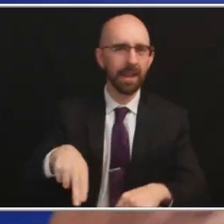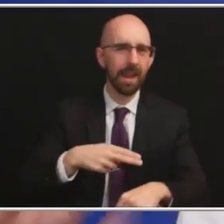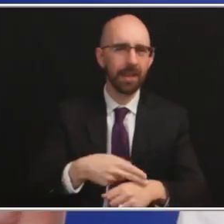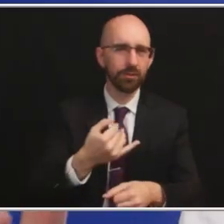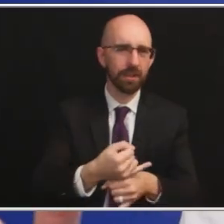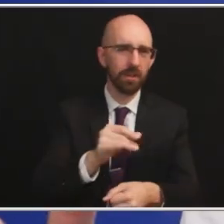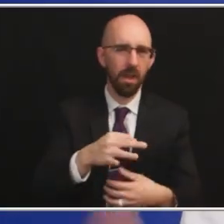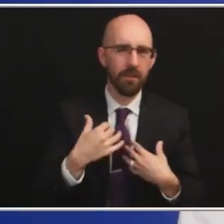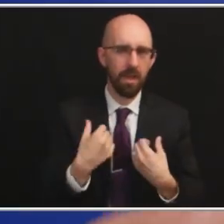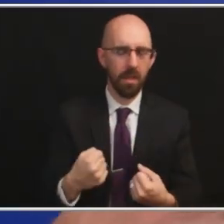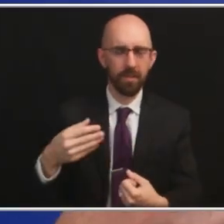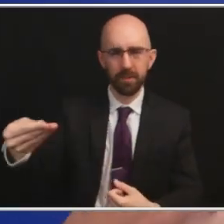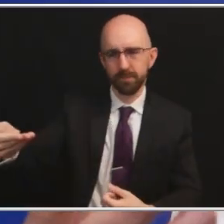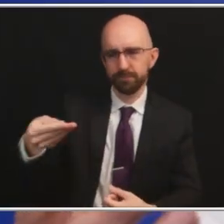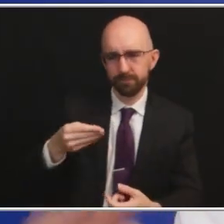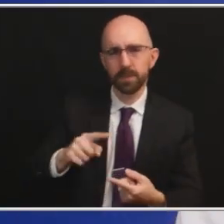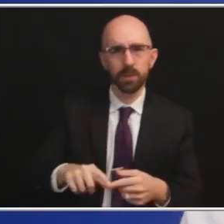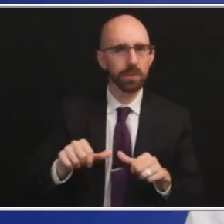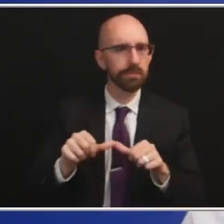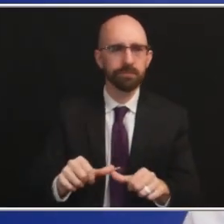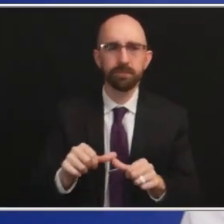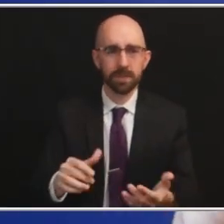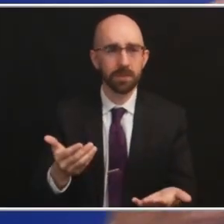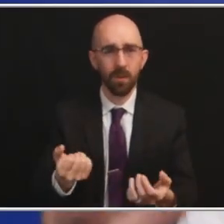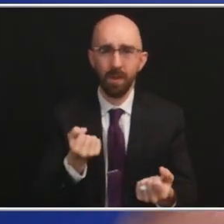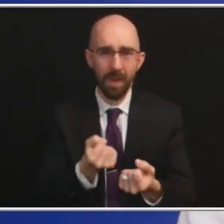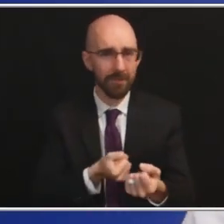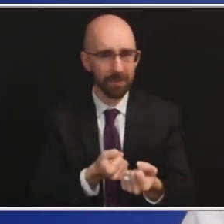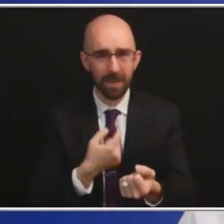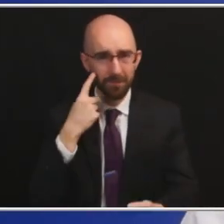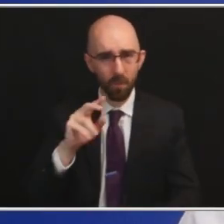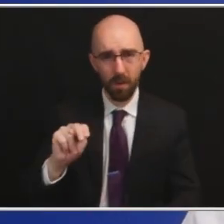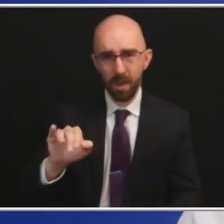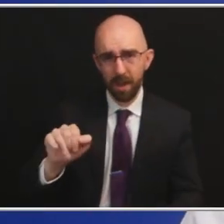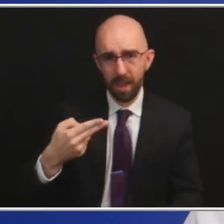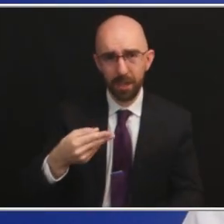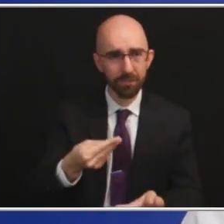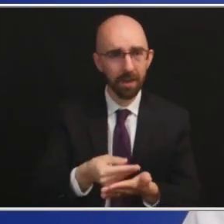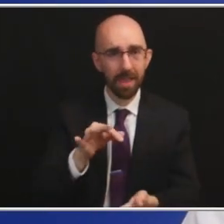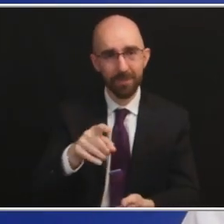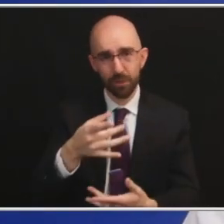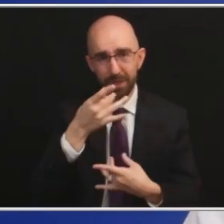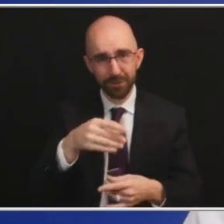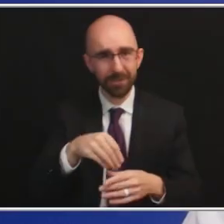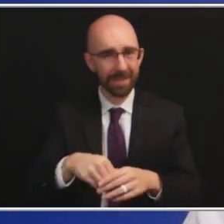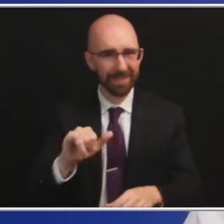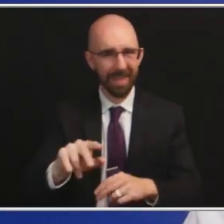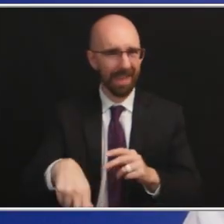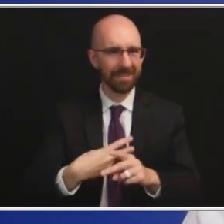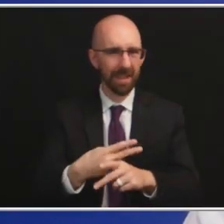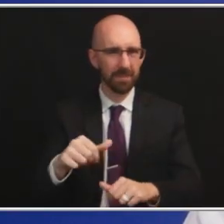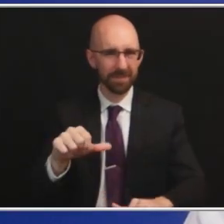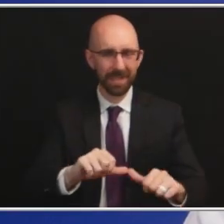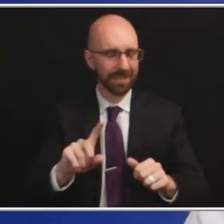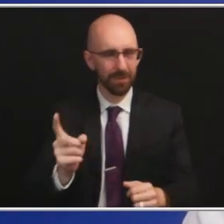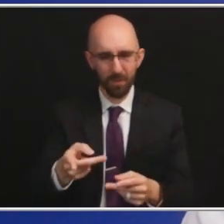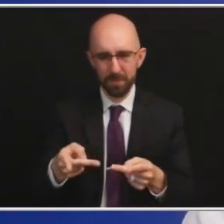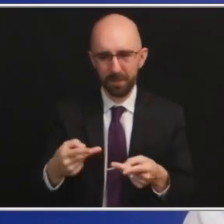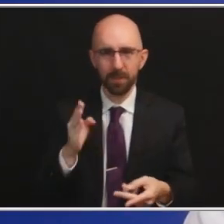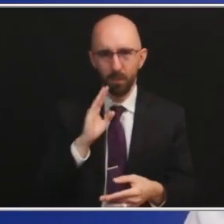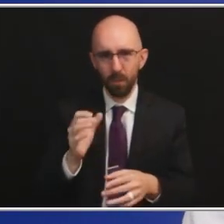to remain strong. So advocate for NIH funding. If you're interested in science like this, it's really the only place we're going to get funding